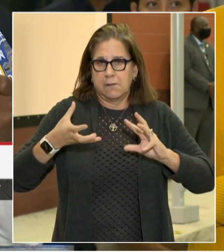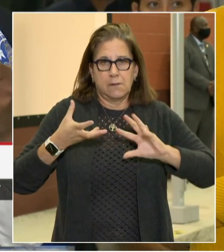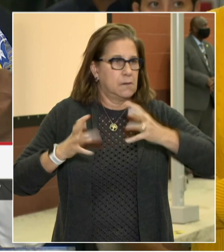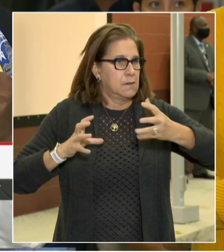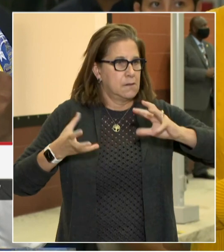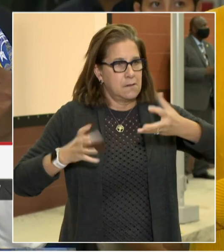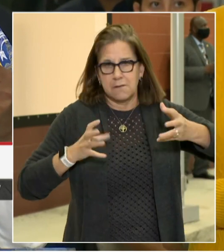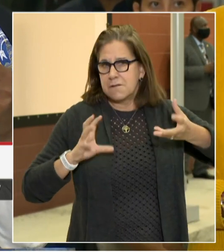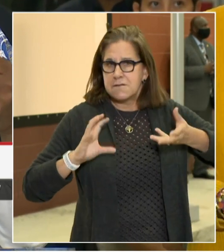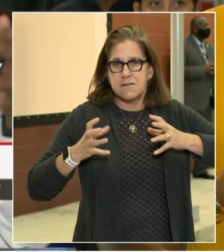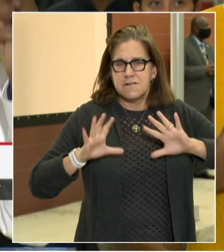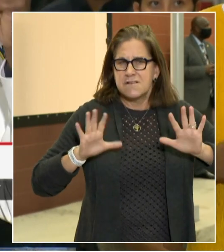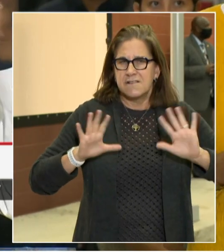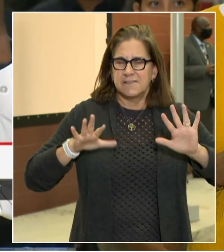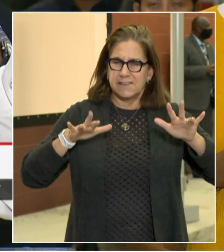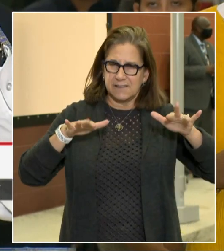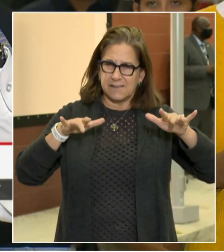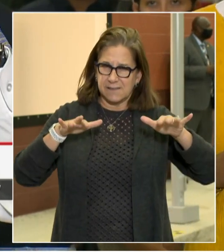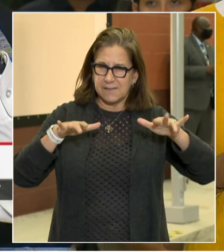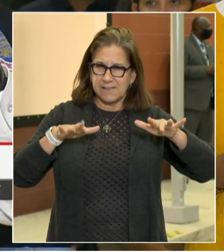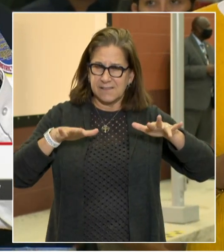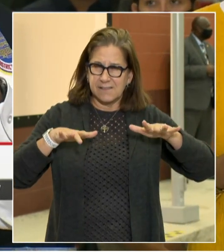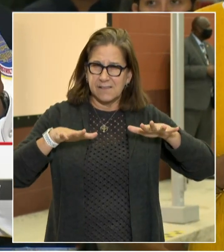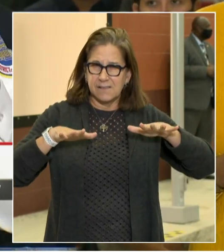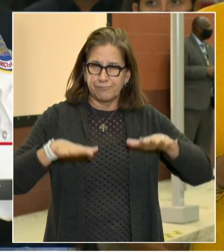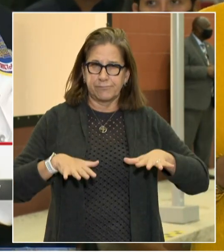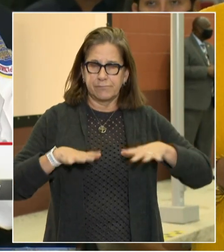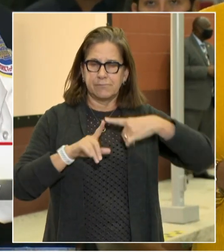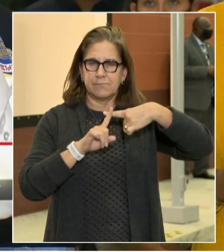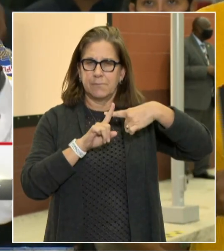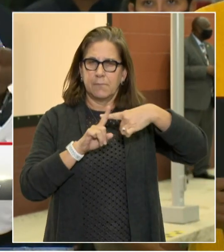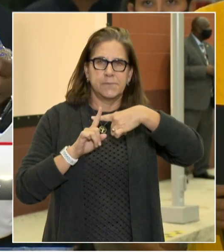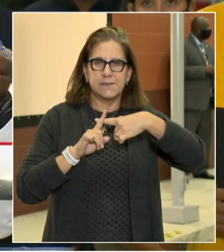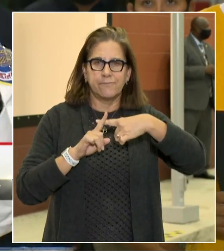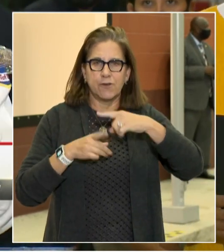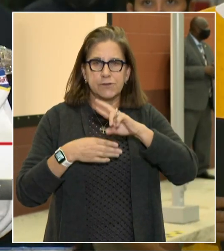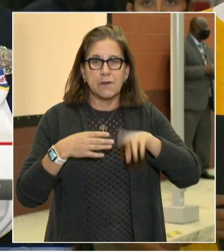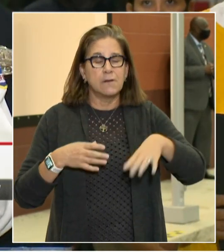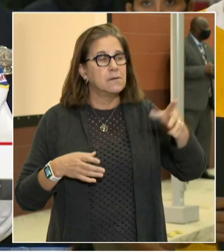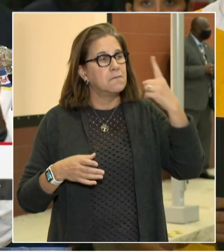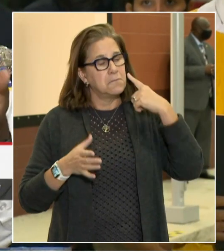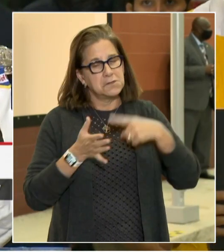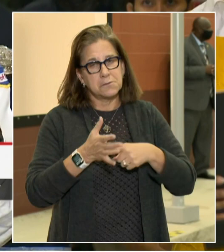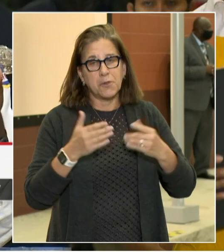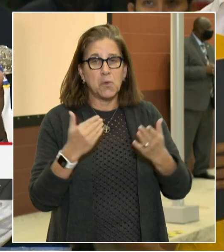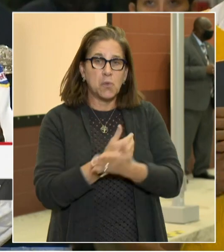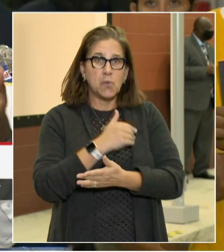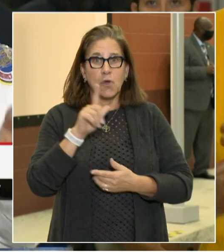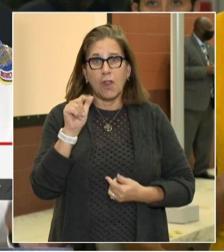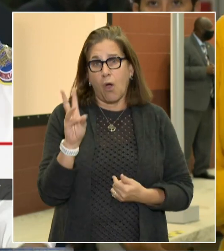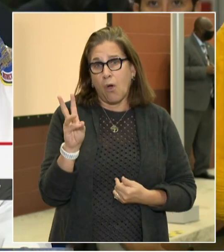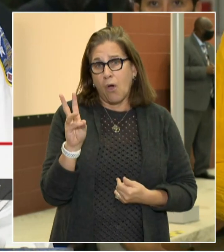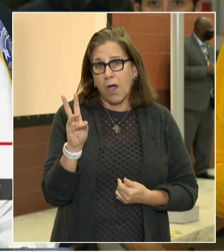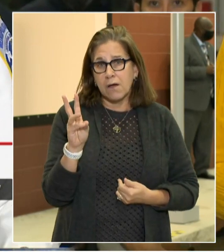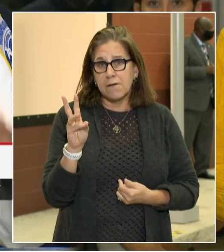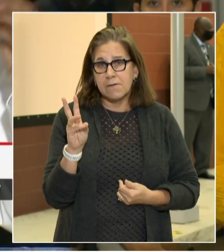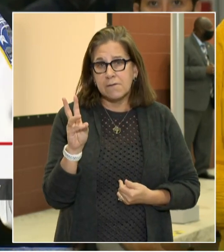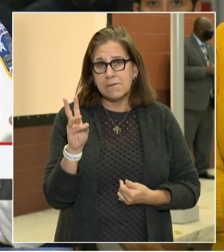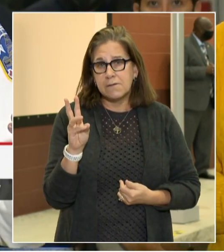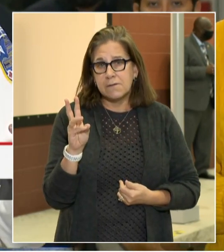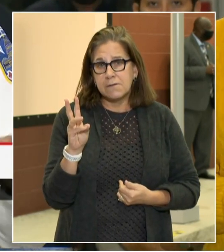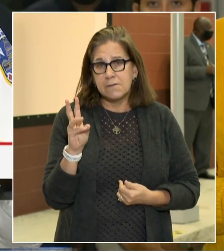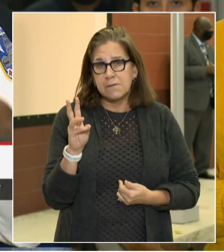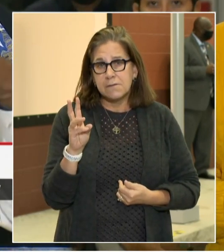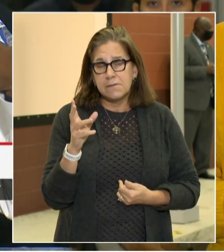new attorney who is now who's a junior attorney in a law firm, and you have a